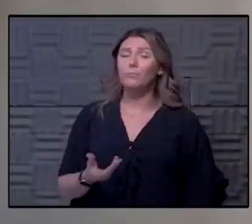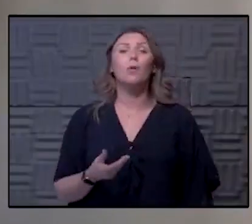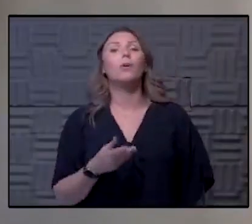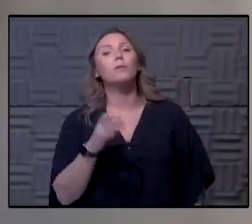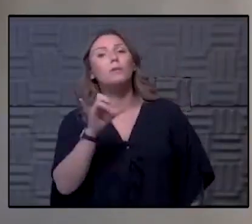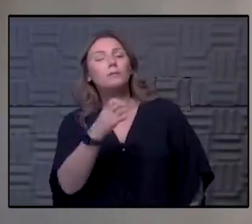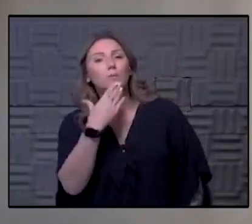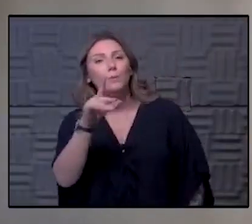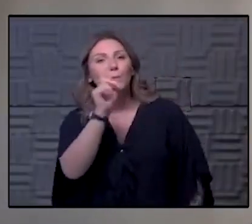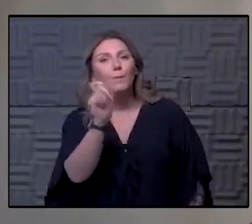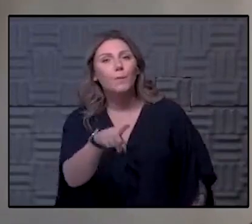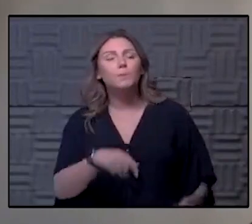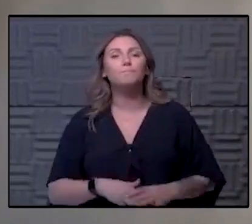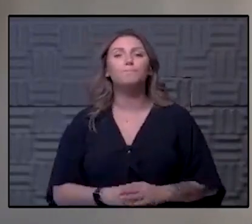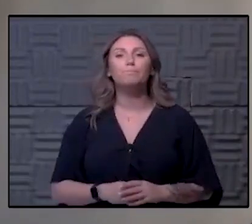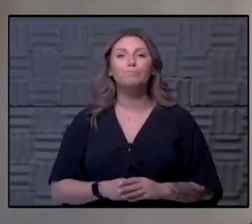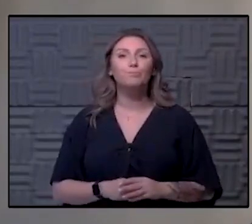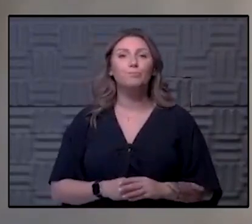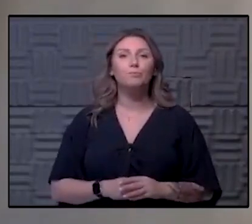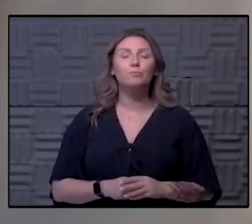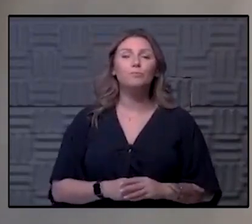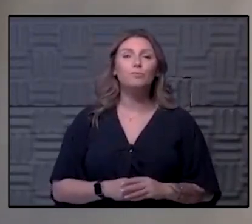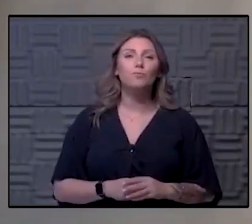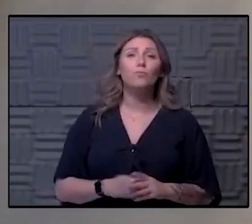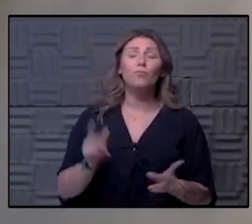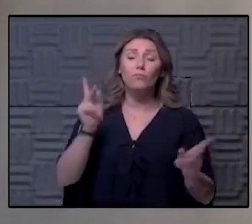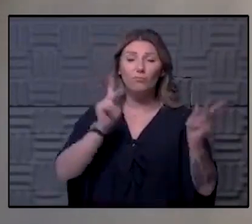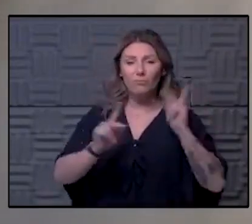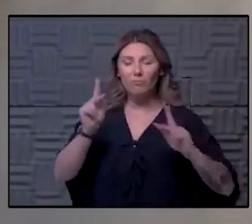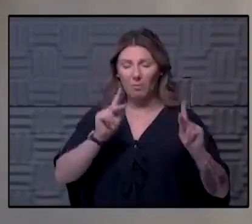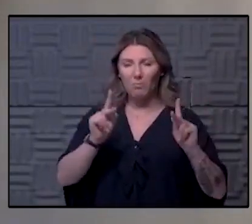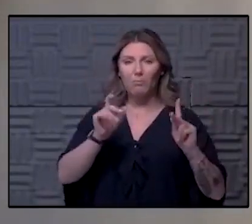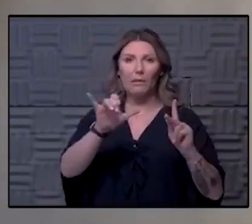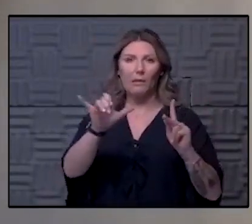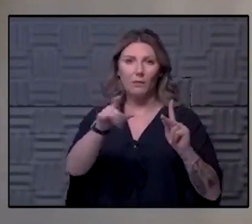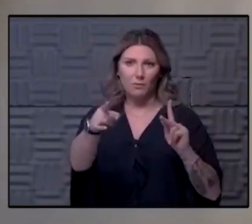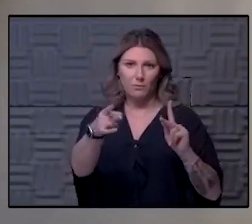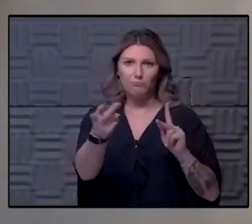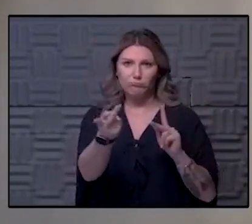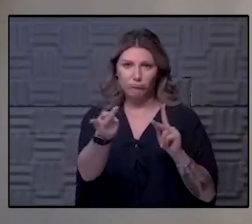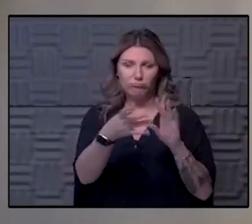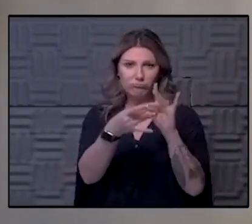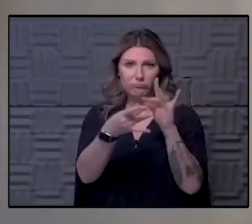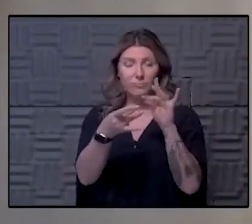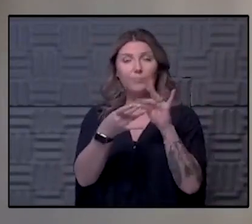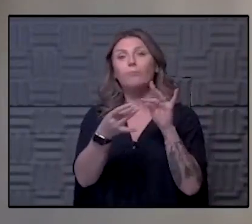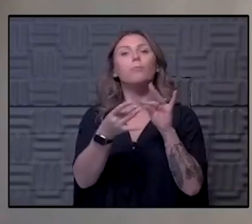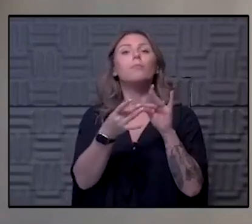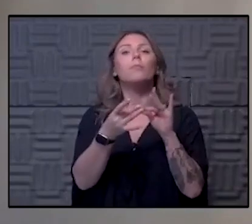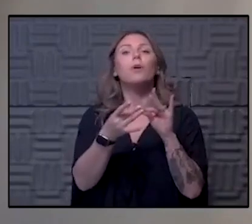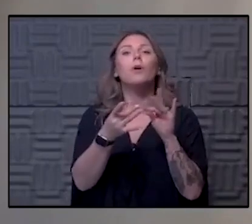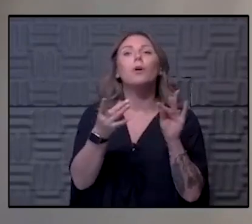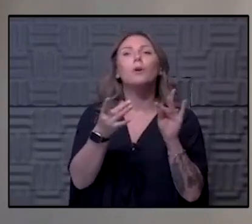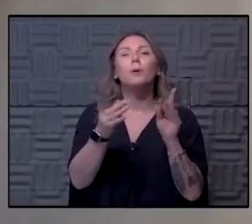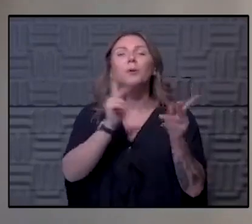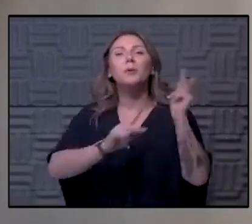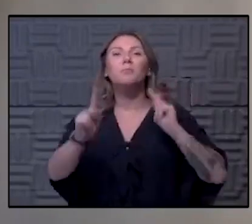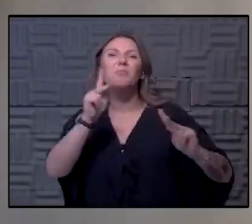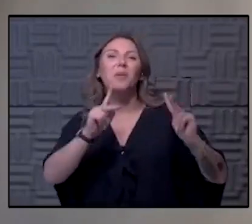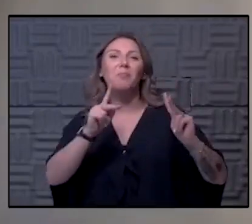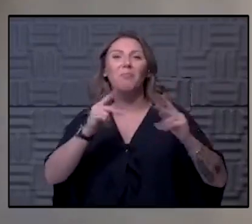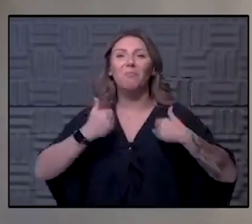That's a good question. And I think people are starting, as you and Dr. Hawkinson mentioned, I think people are starting to become more